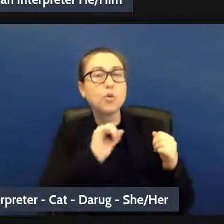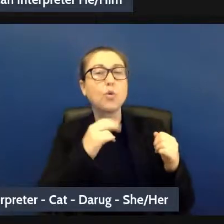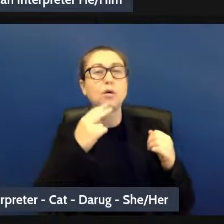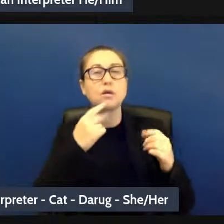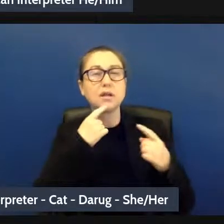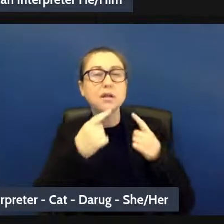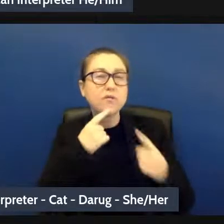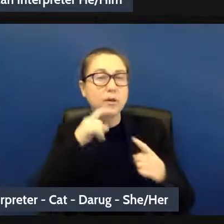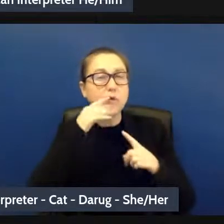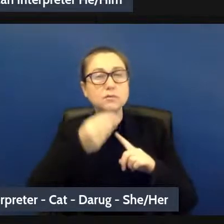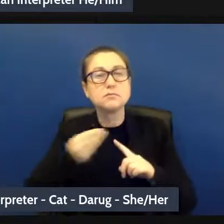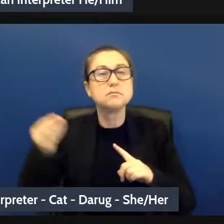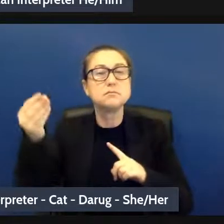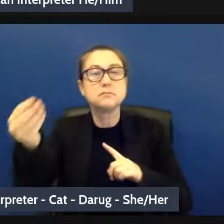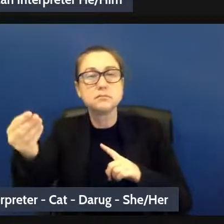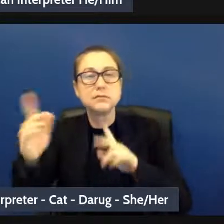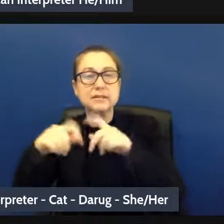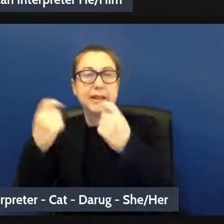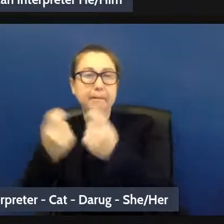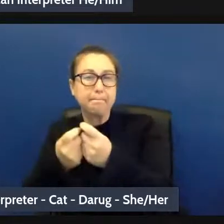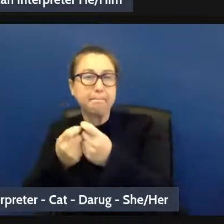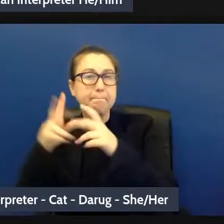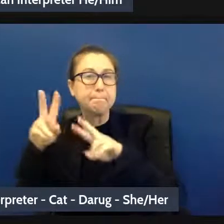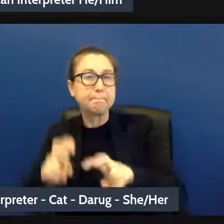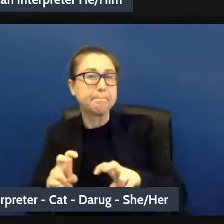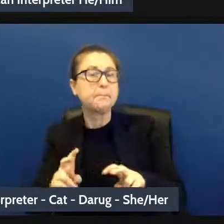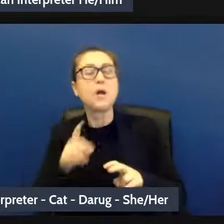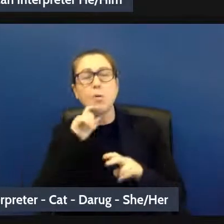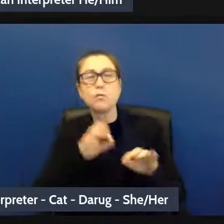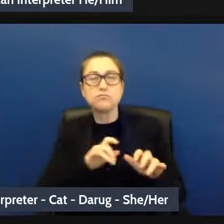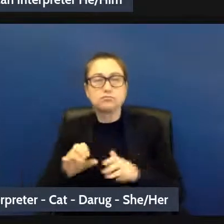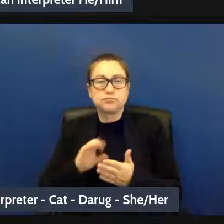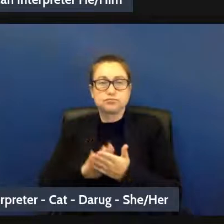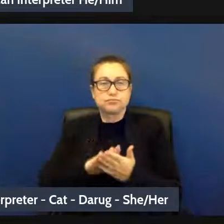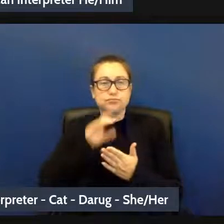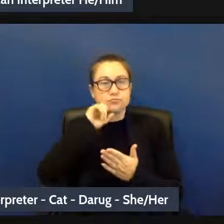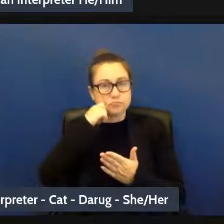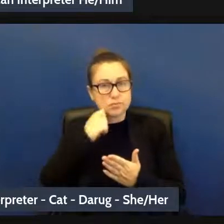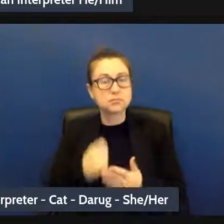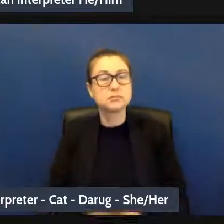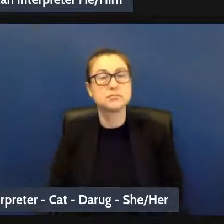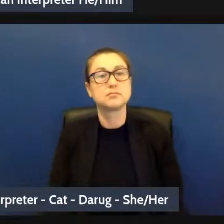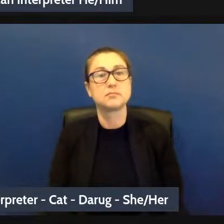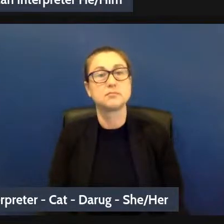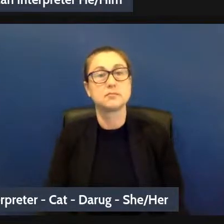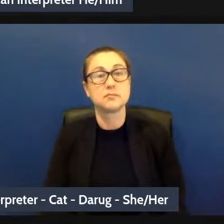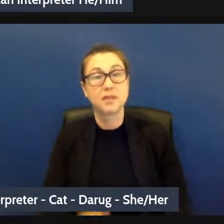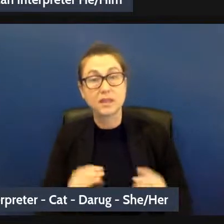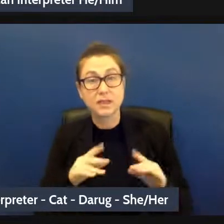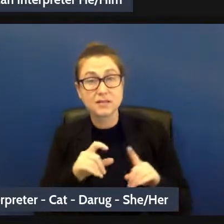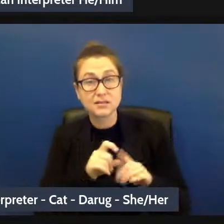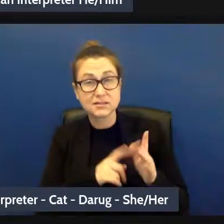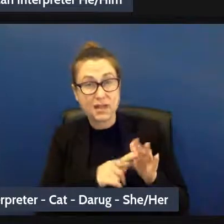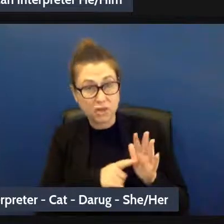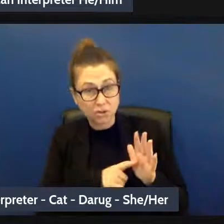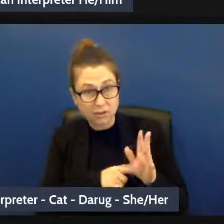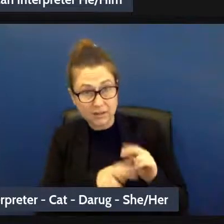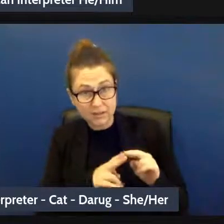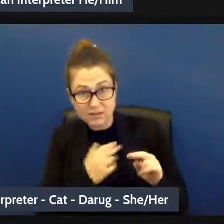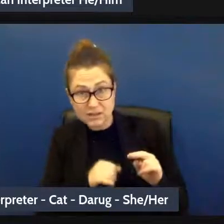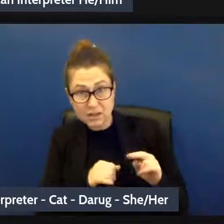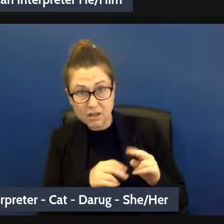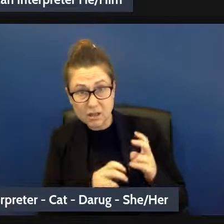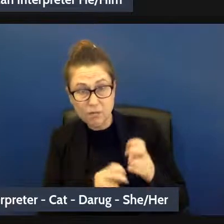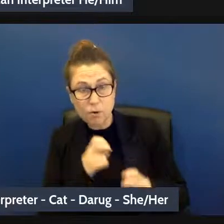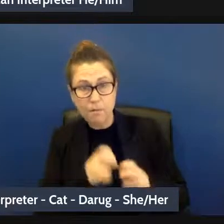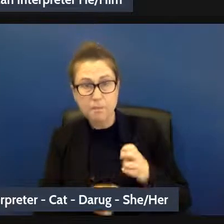team. So I'll put that in the chat. And then, Daniel, if you're still having trouble, just...